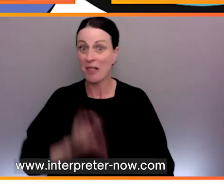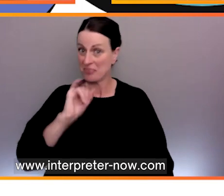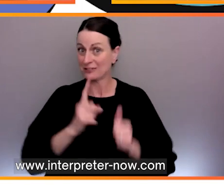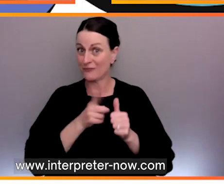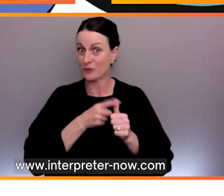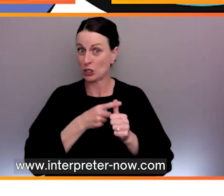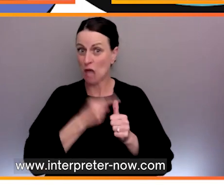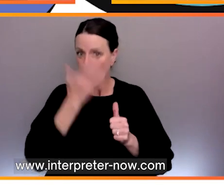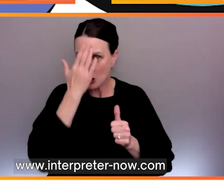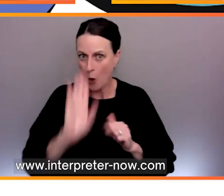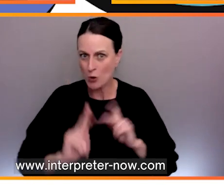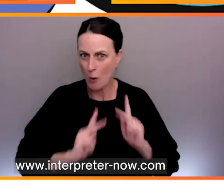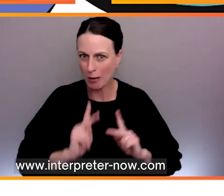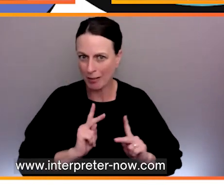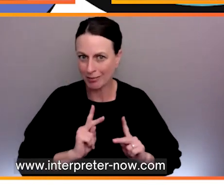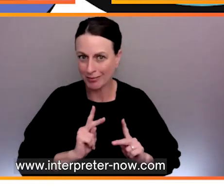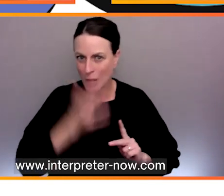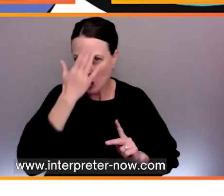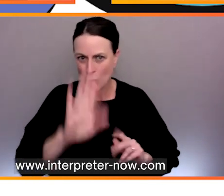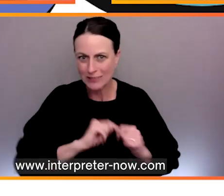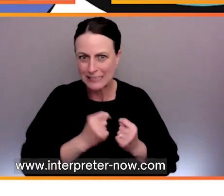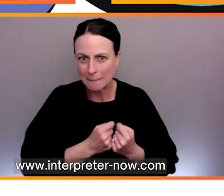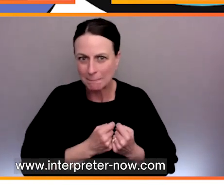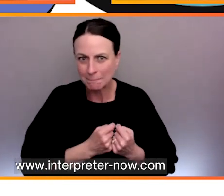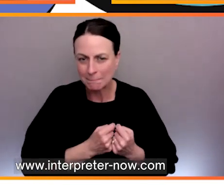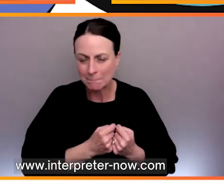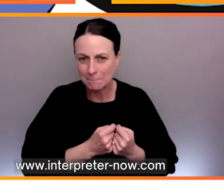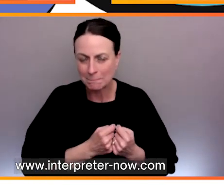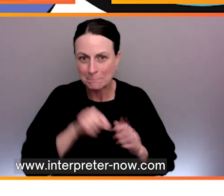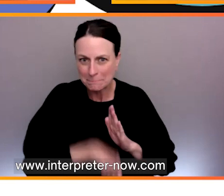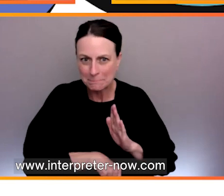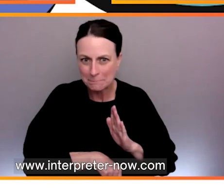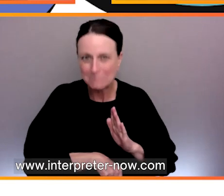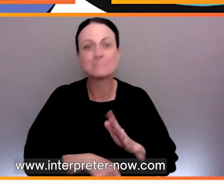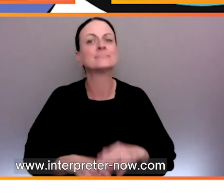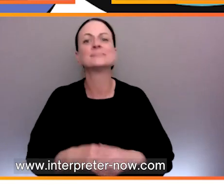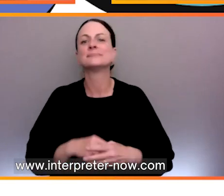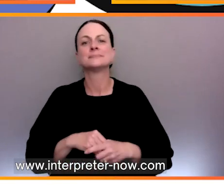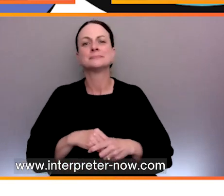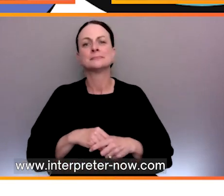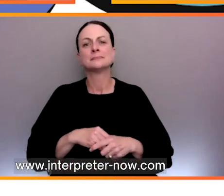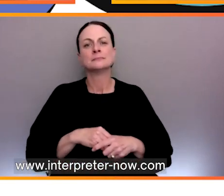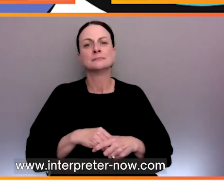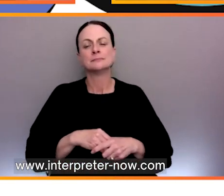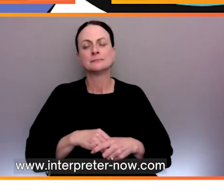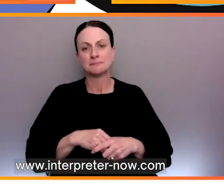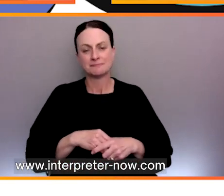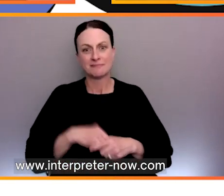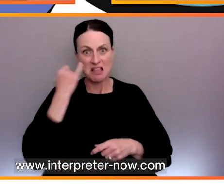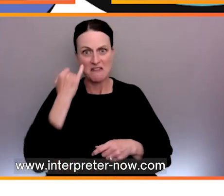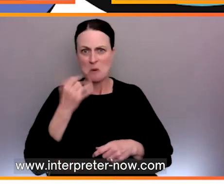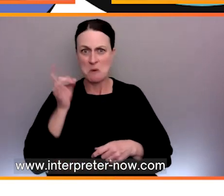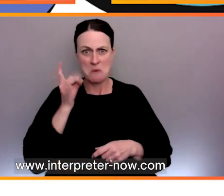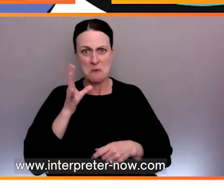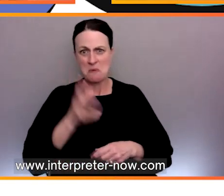a hostile or toxic or unhealthy workplace. Yeah. Yeah. And then I would say create